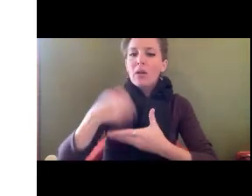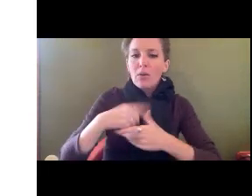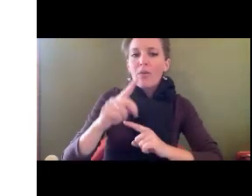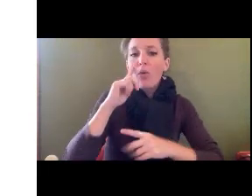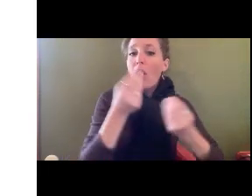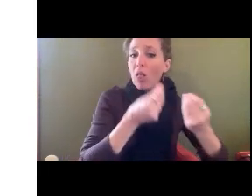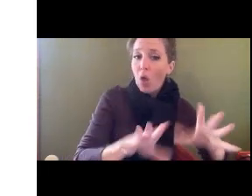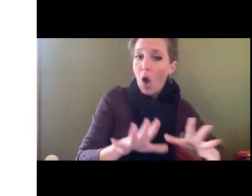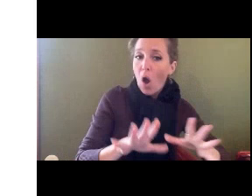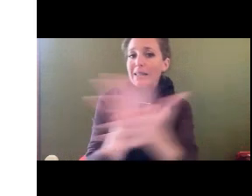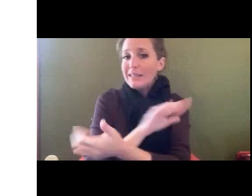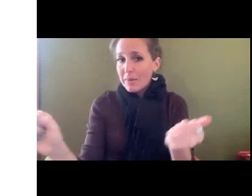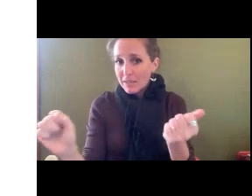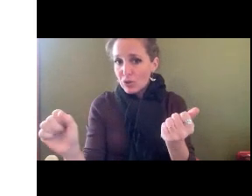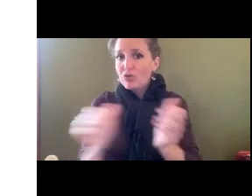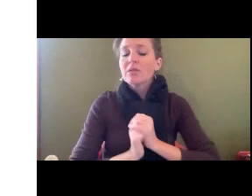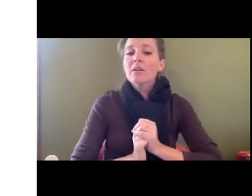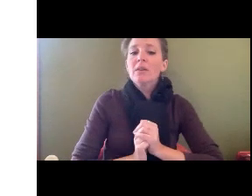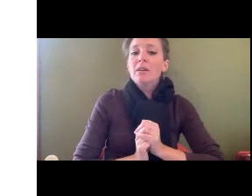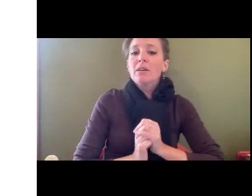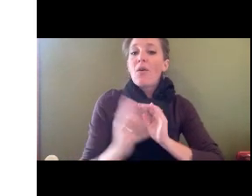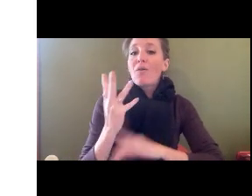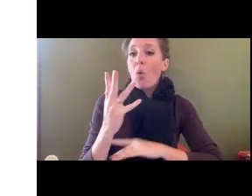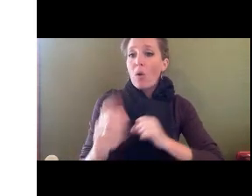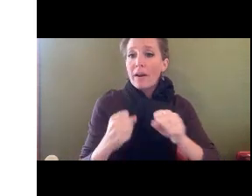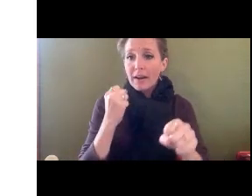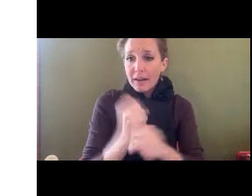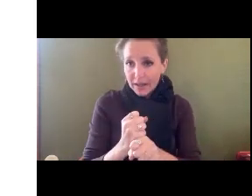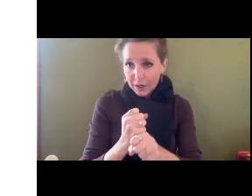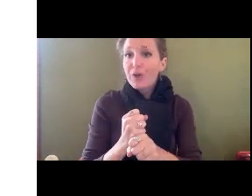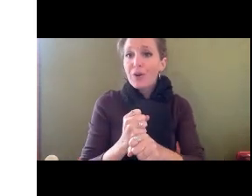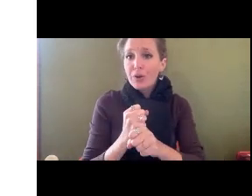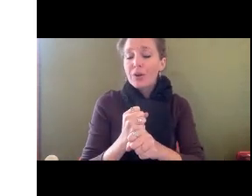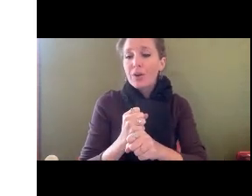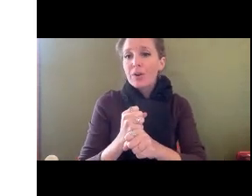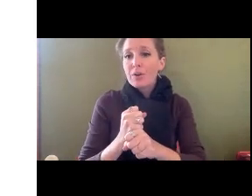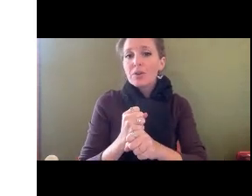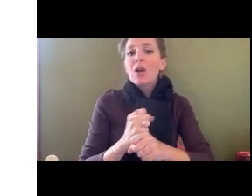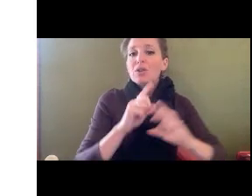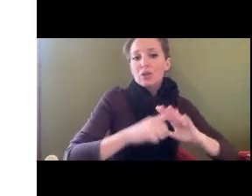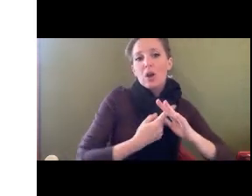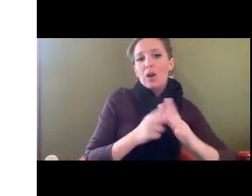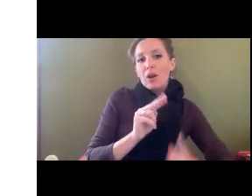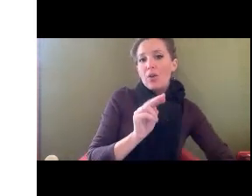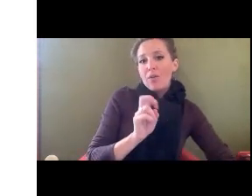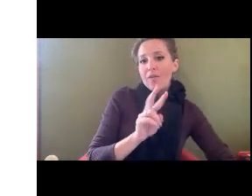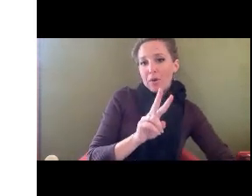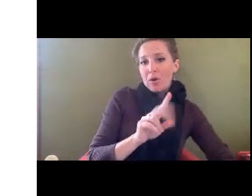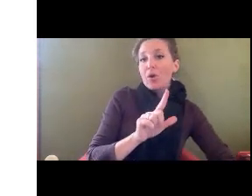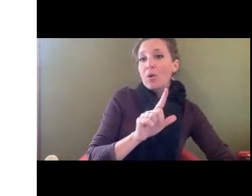damage, and with a 4-year term beginning November 1st, 2024.